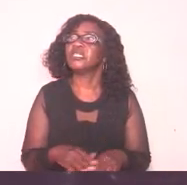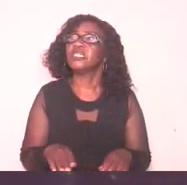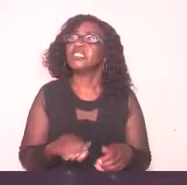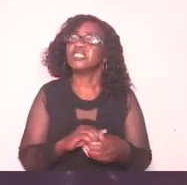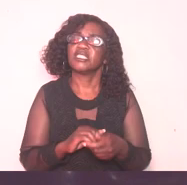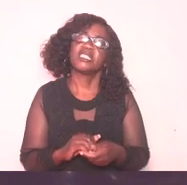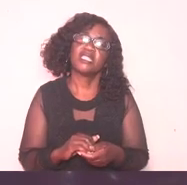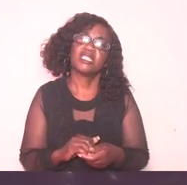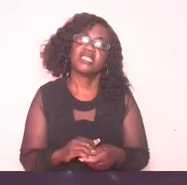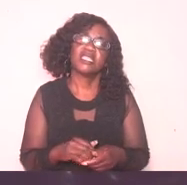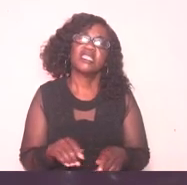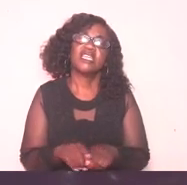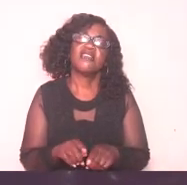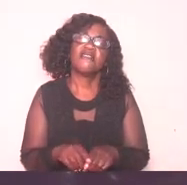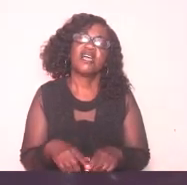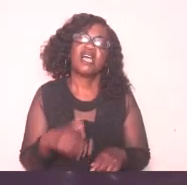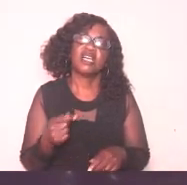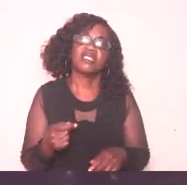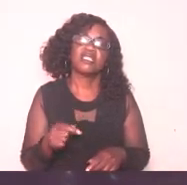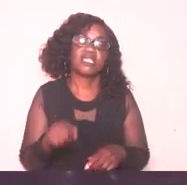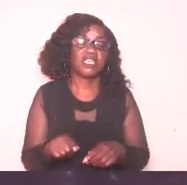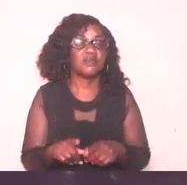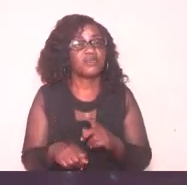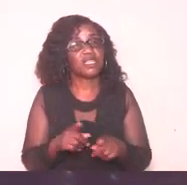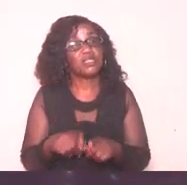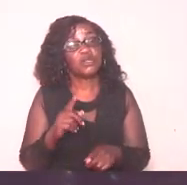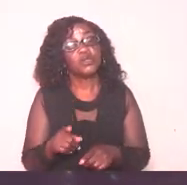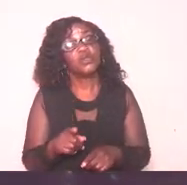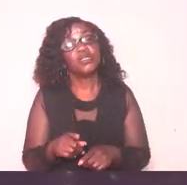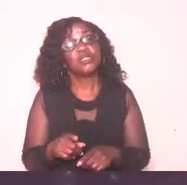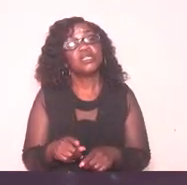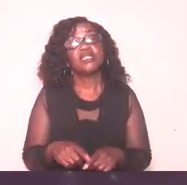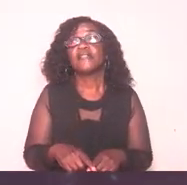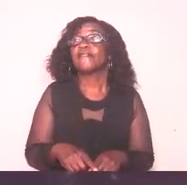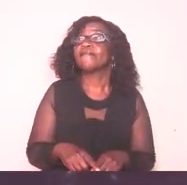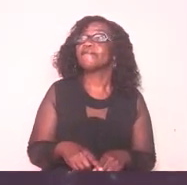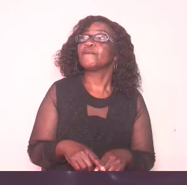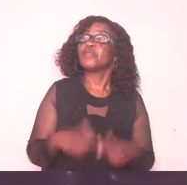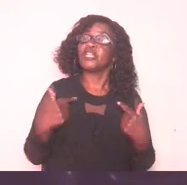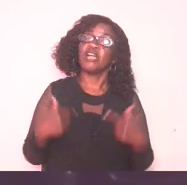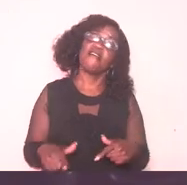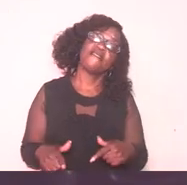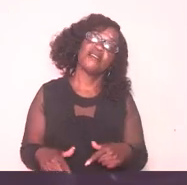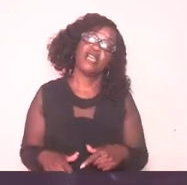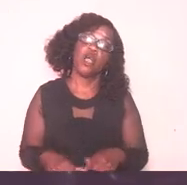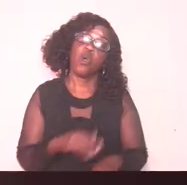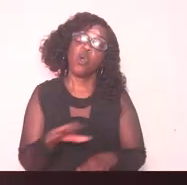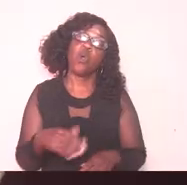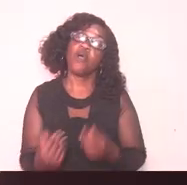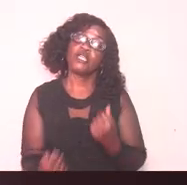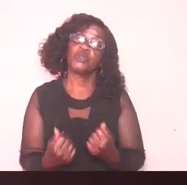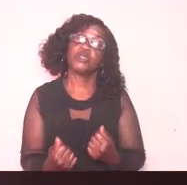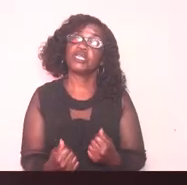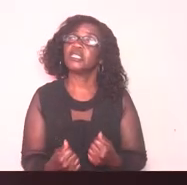can ask for safe sex, right? What I tell you here, ladies and gentlemen, is fictional at this point, but it's the life that bulk of our children are living,